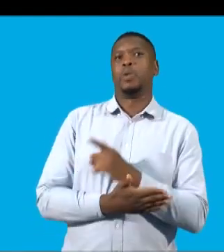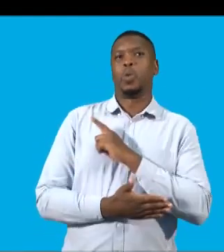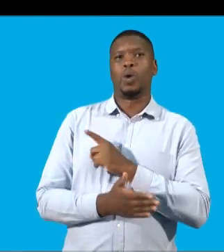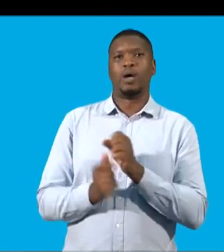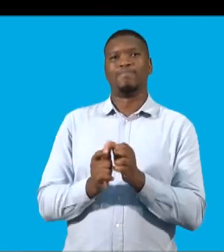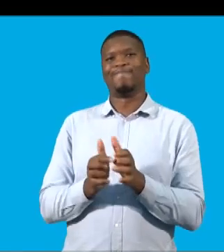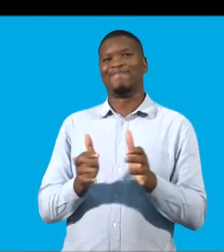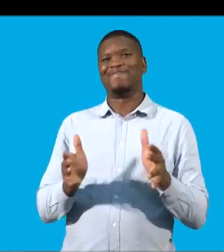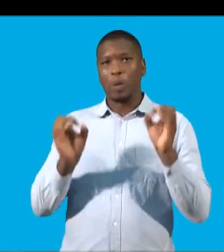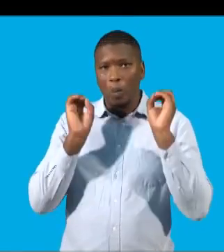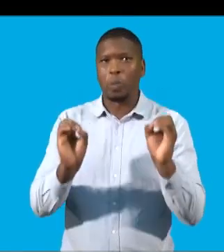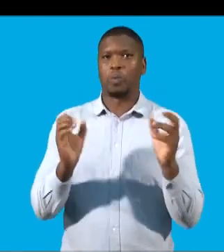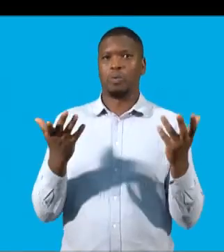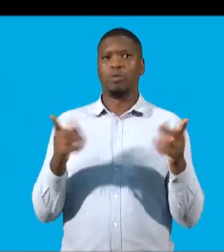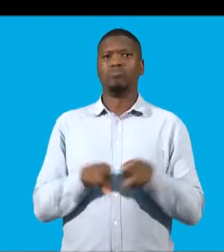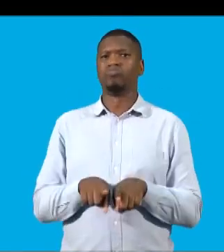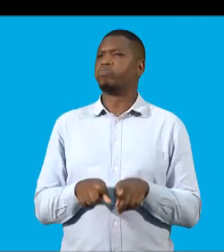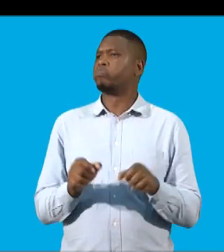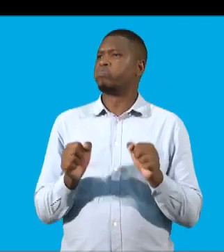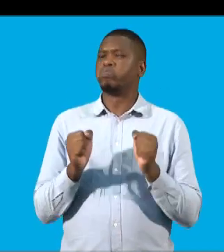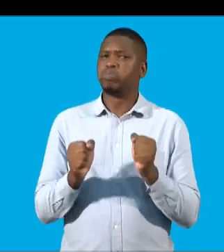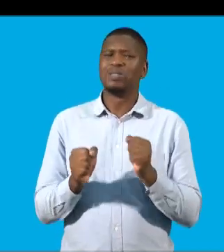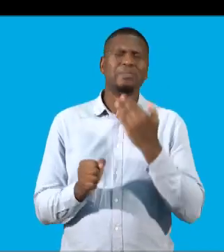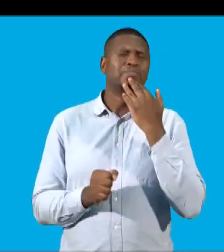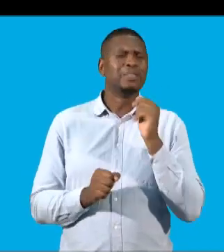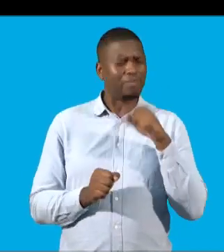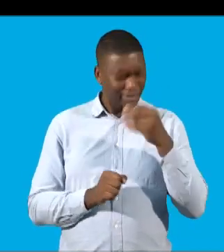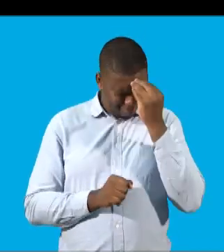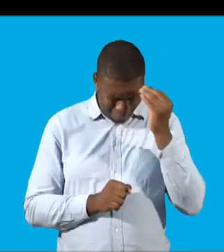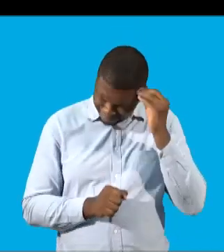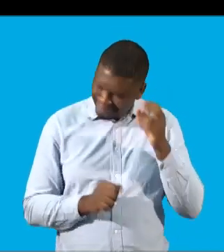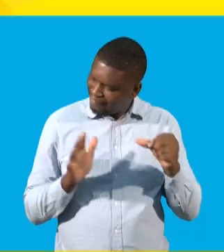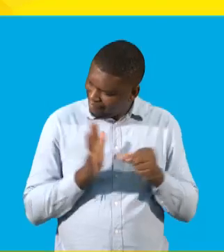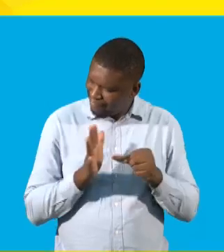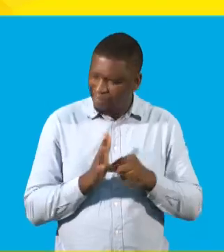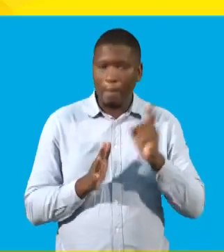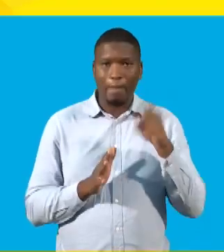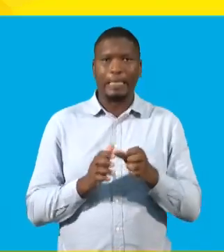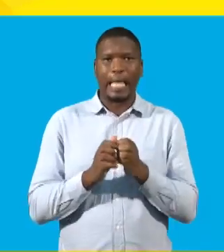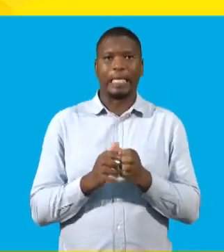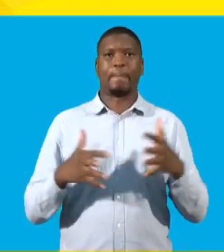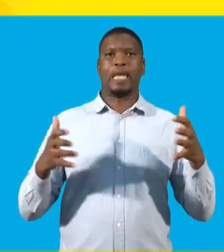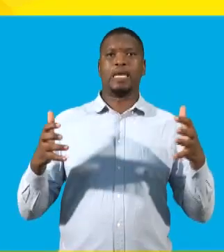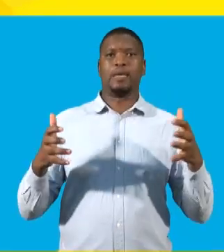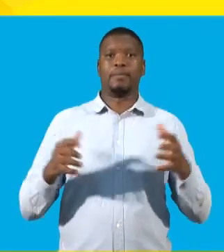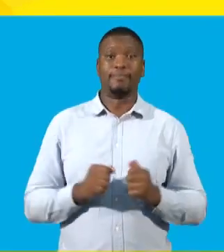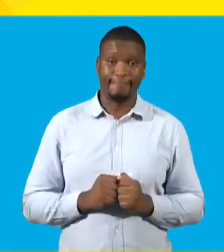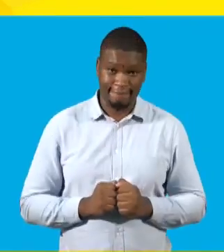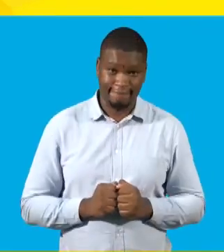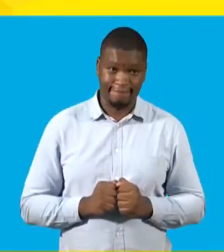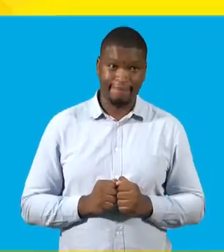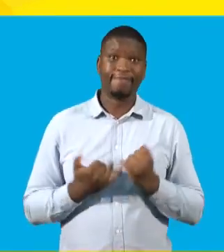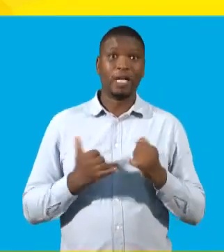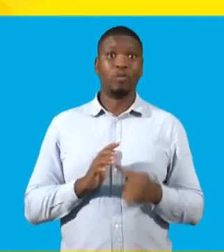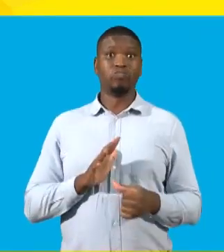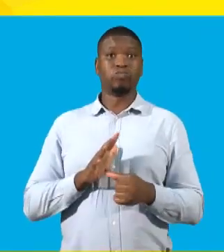the sigma notation. You need to understand how important it is to expand that sigma notation. Now, let's